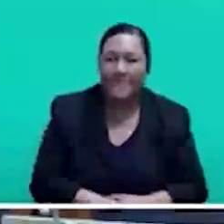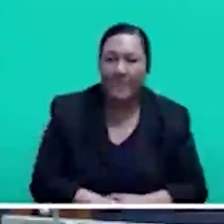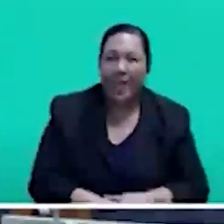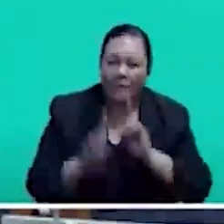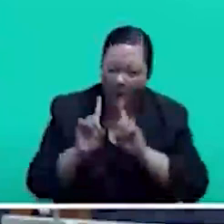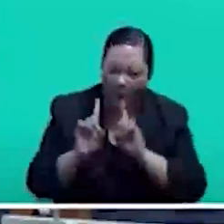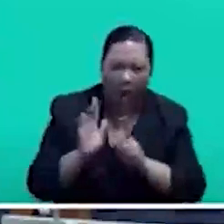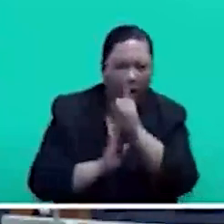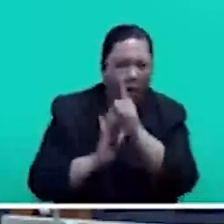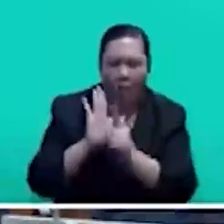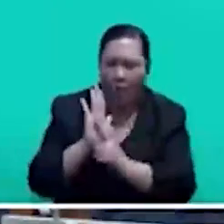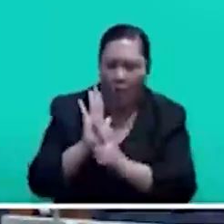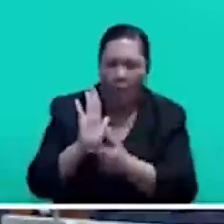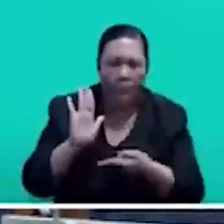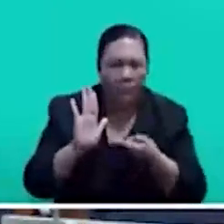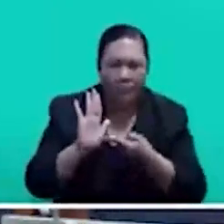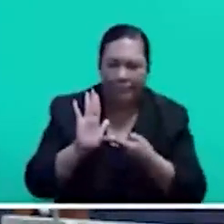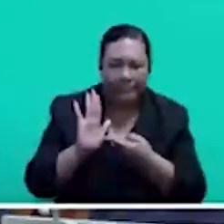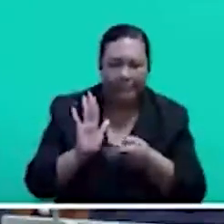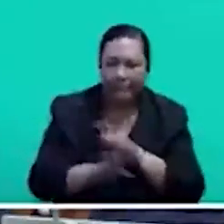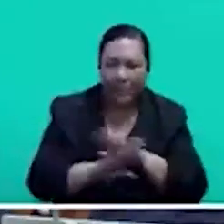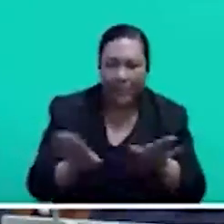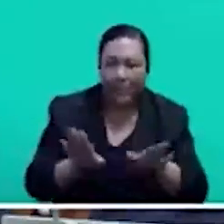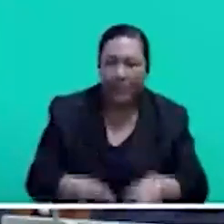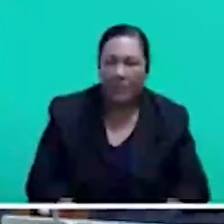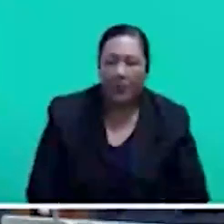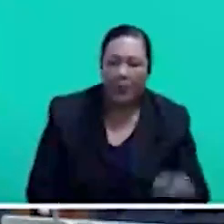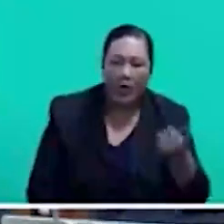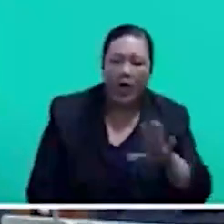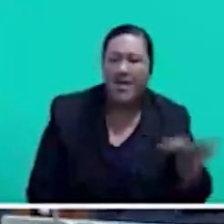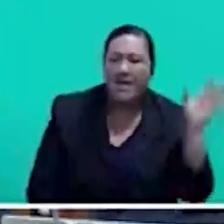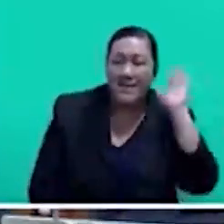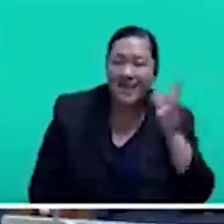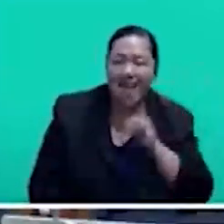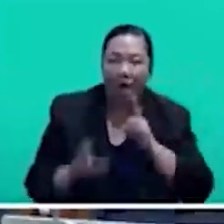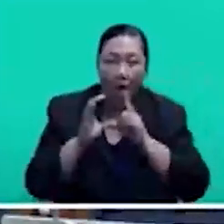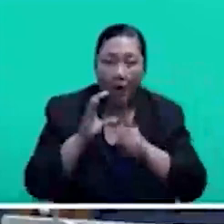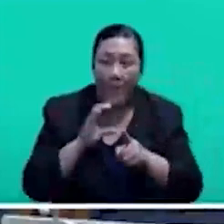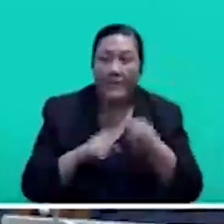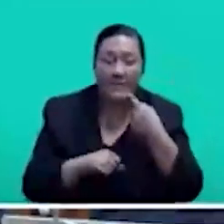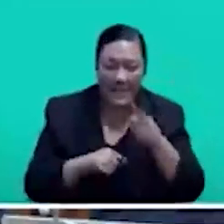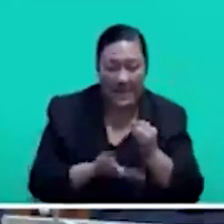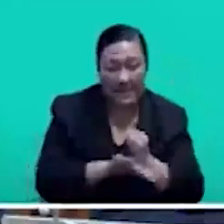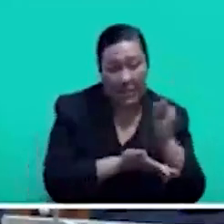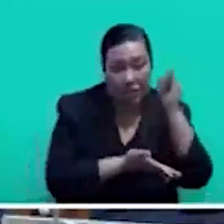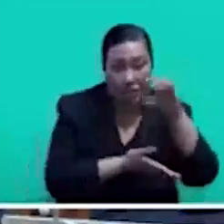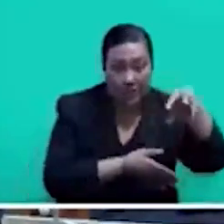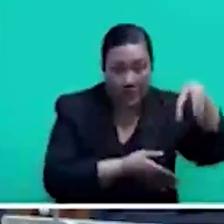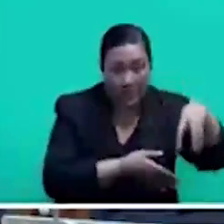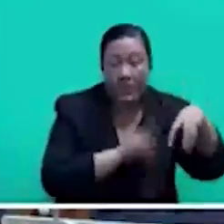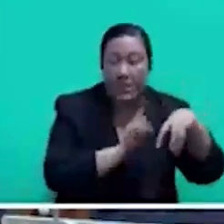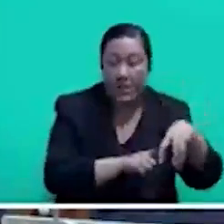law. We have also heard that the command of RFMF has noted, as an institution, the RFMF is